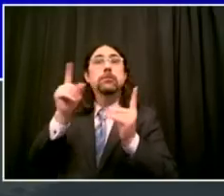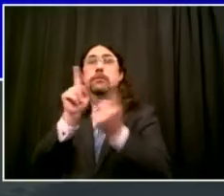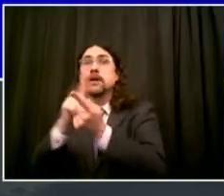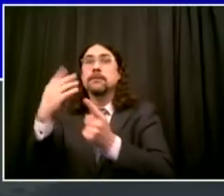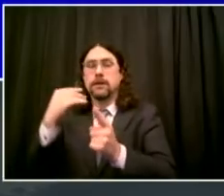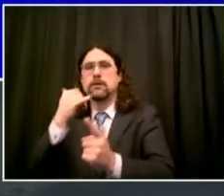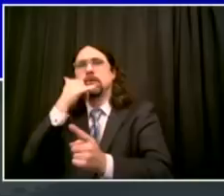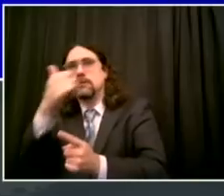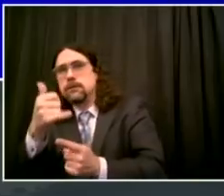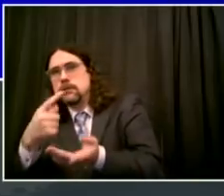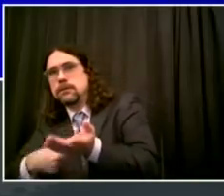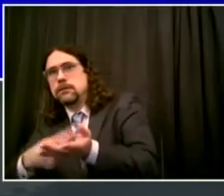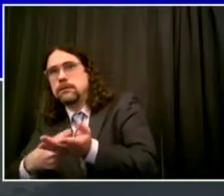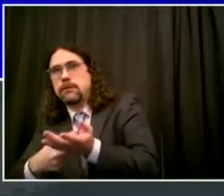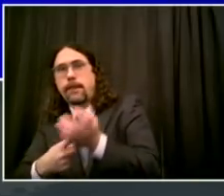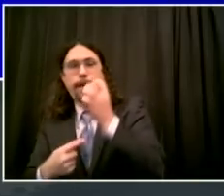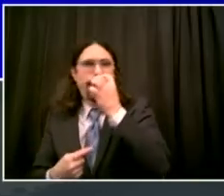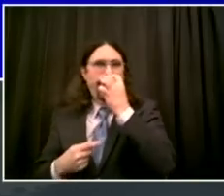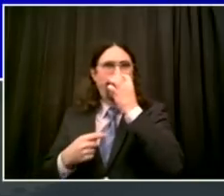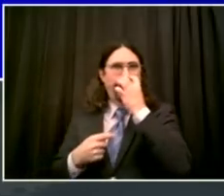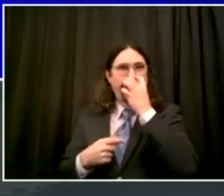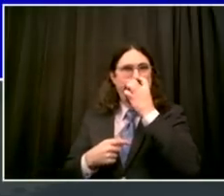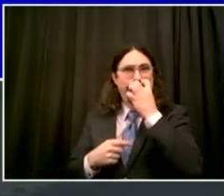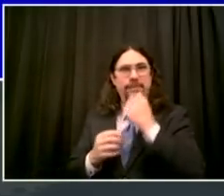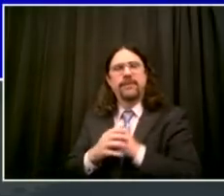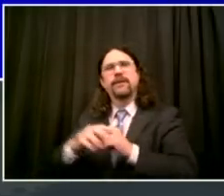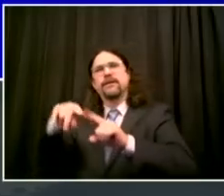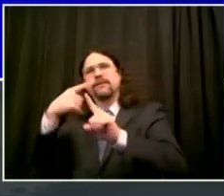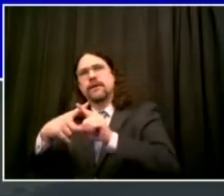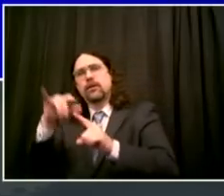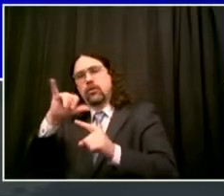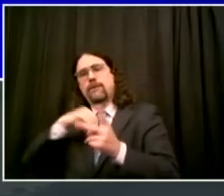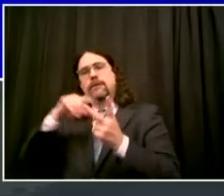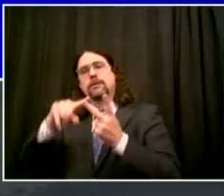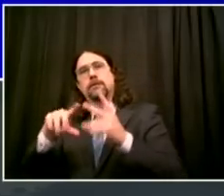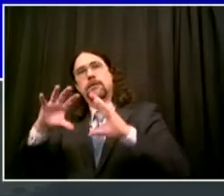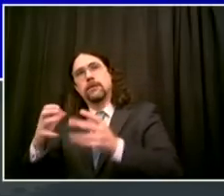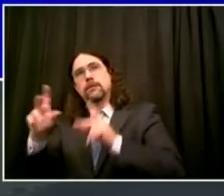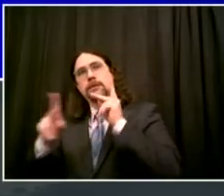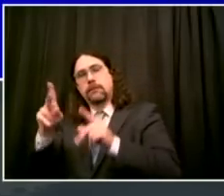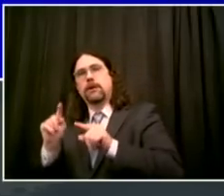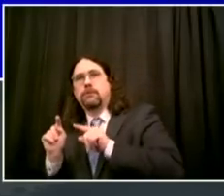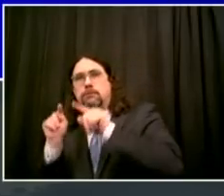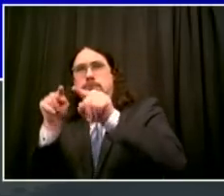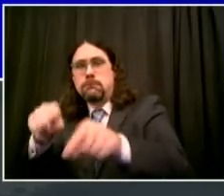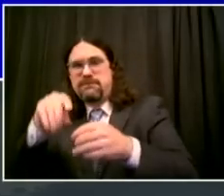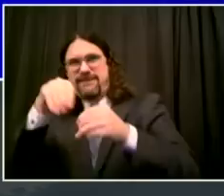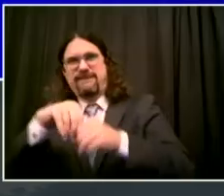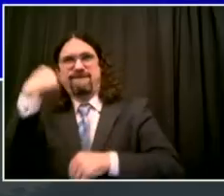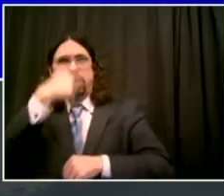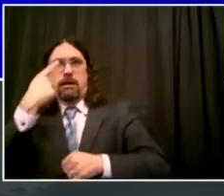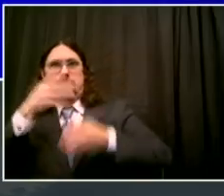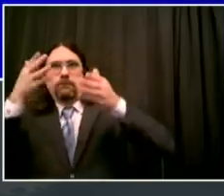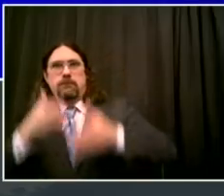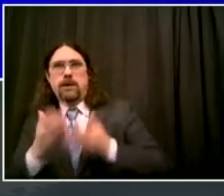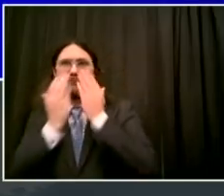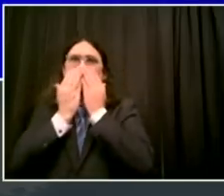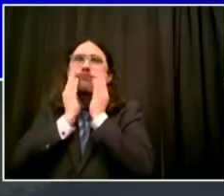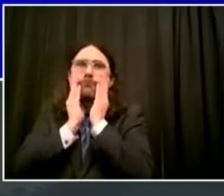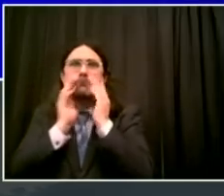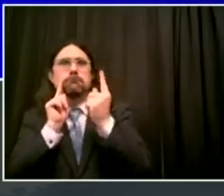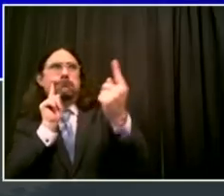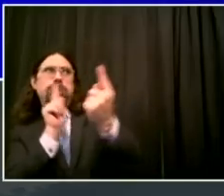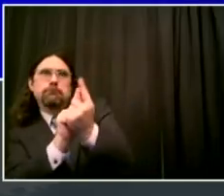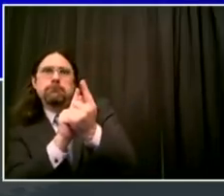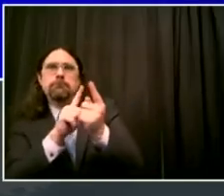investigators, more than 400 are from our hardest hit communities in New York City. That's almost half of them. They speak more than